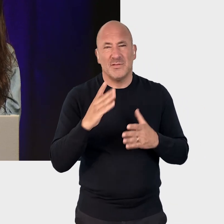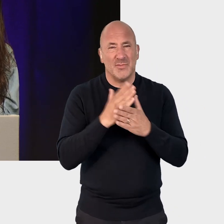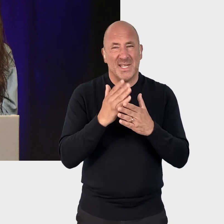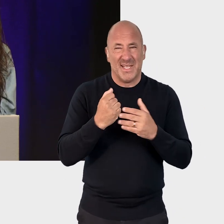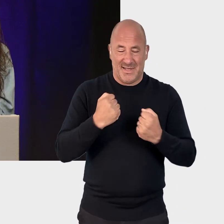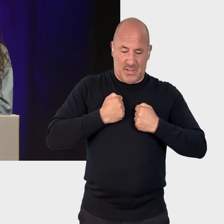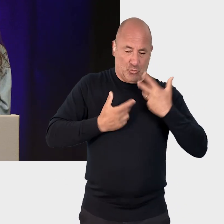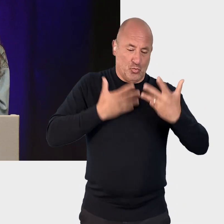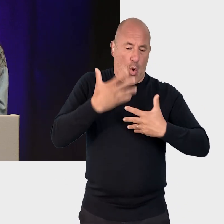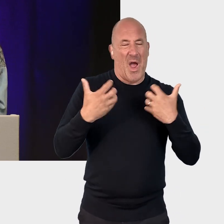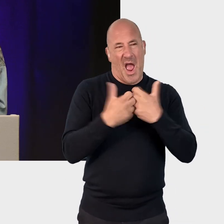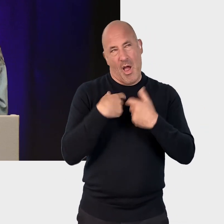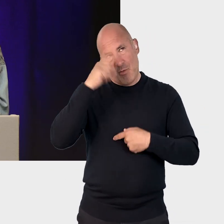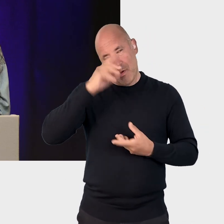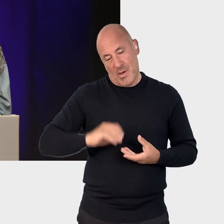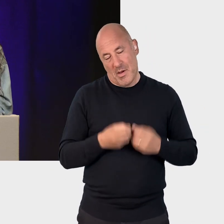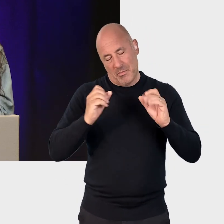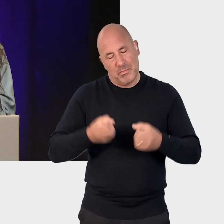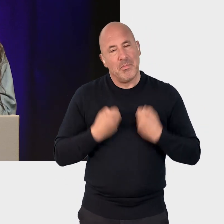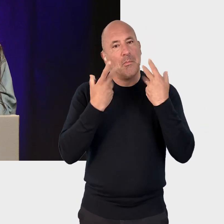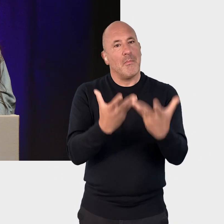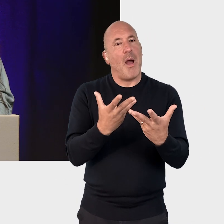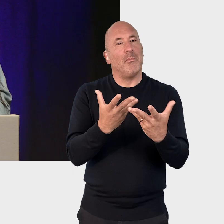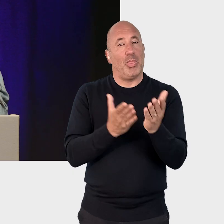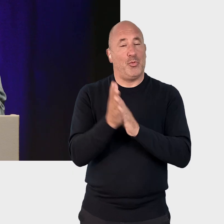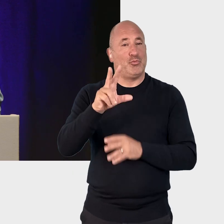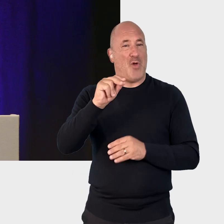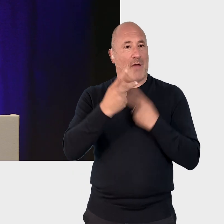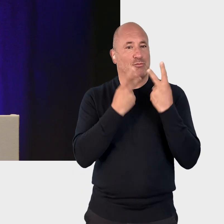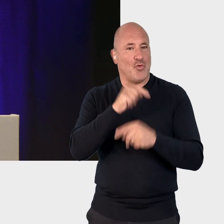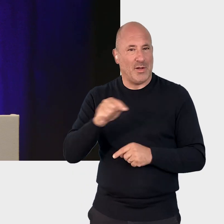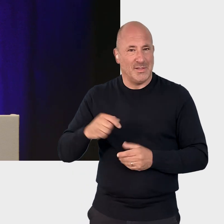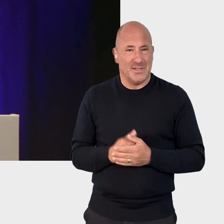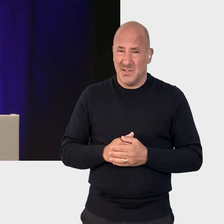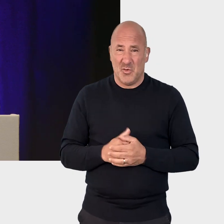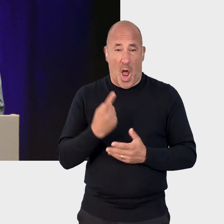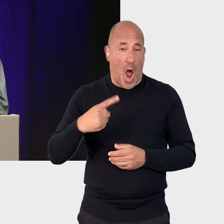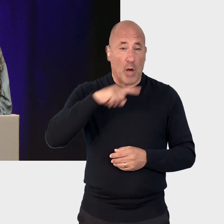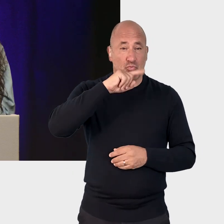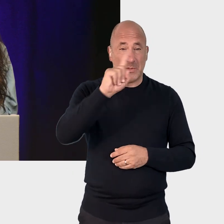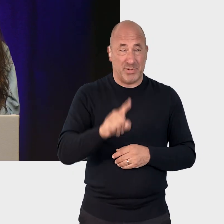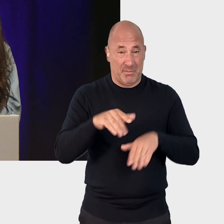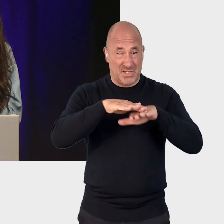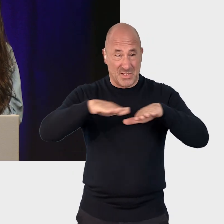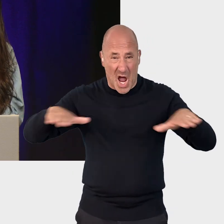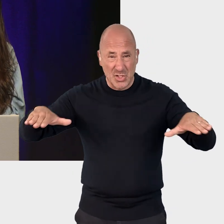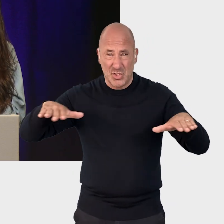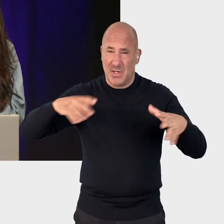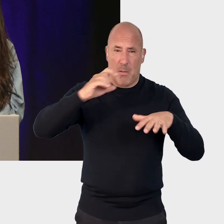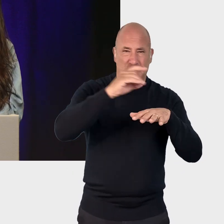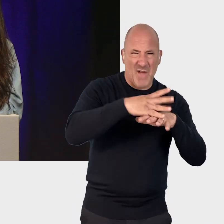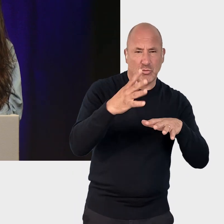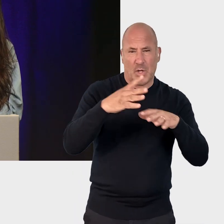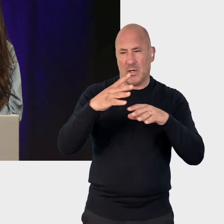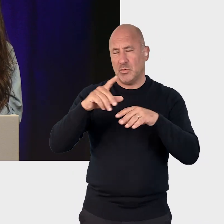come from, and where we want to go. It's about how we choose to tell our story. There'll be over 100 people on